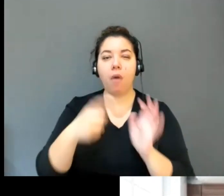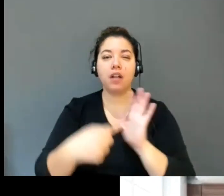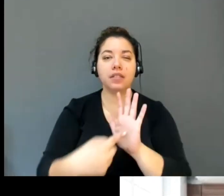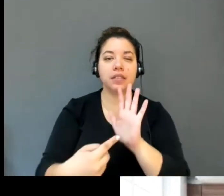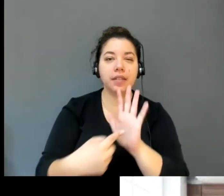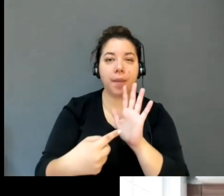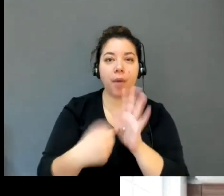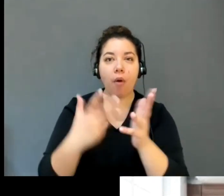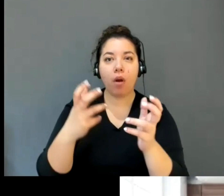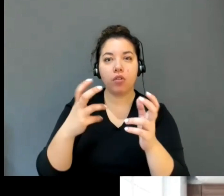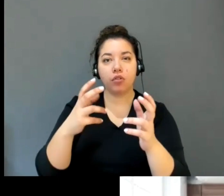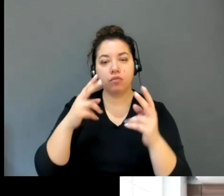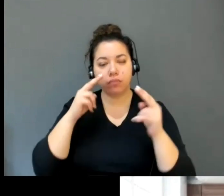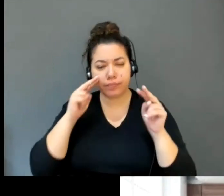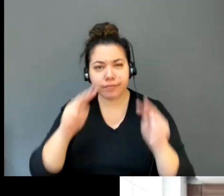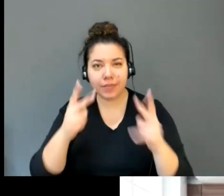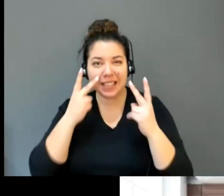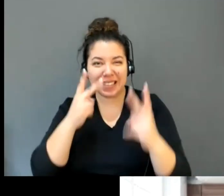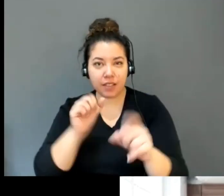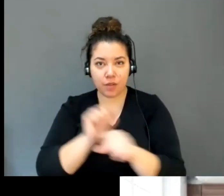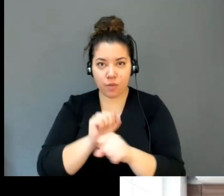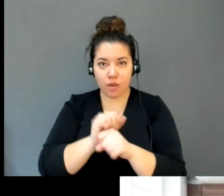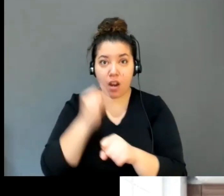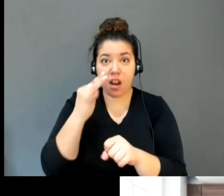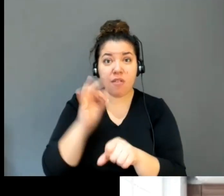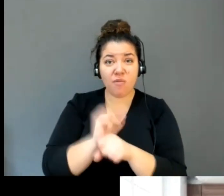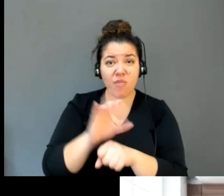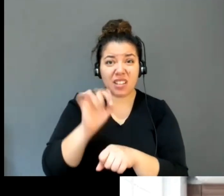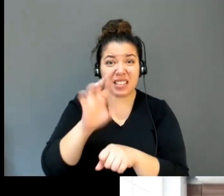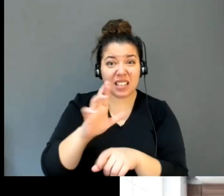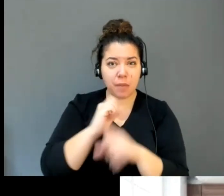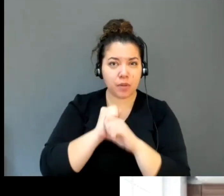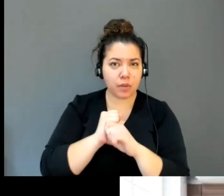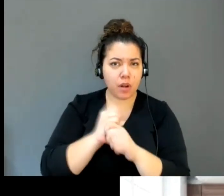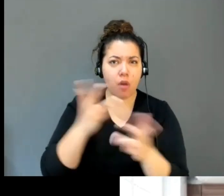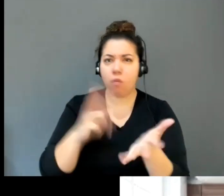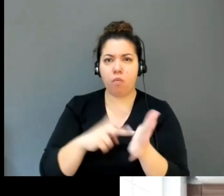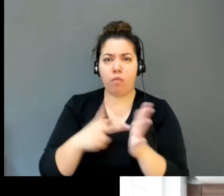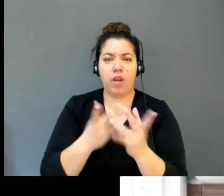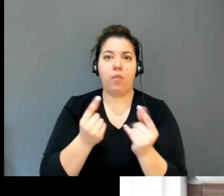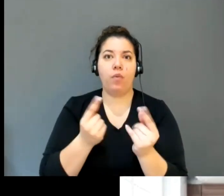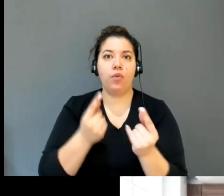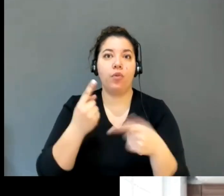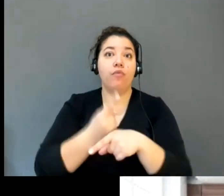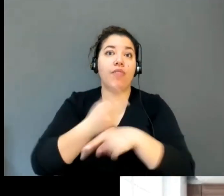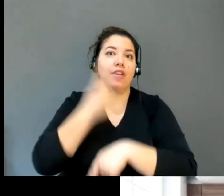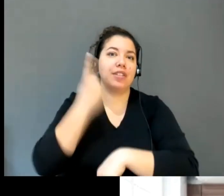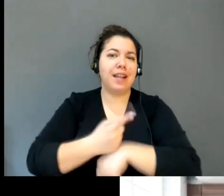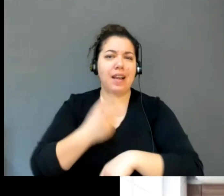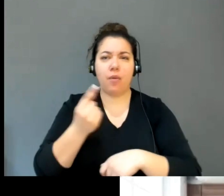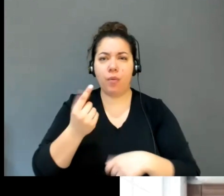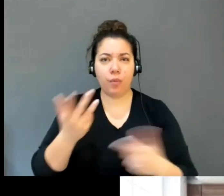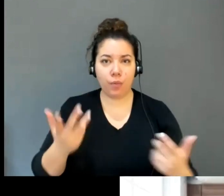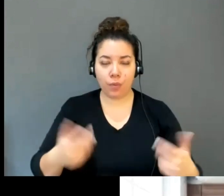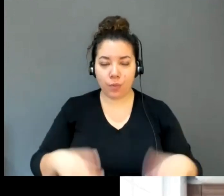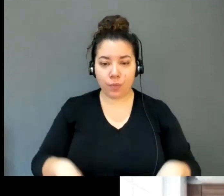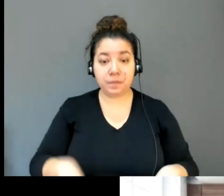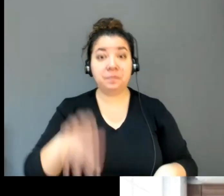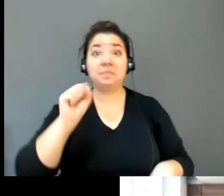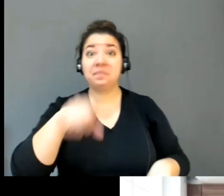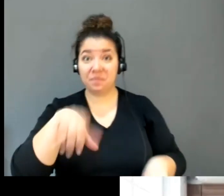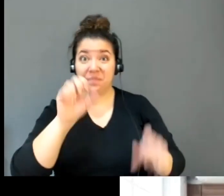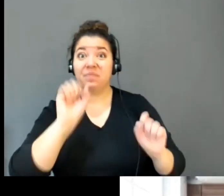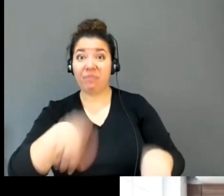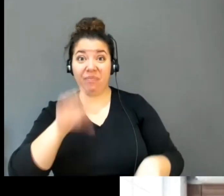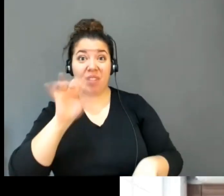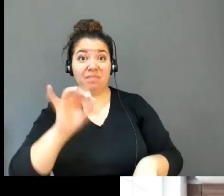work. If you're working in cybersecurity, what are you doing during the day? Give us a snapshot. Yeah, I'll give you a